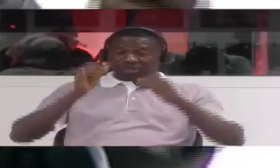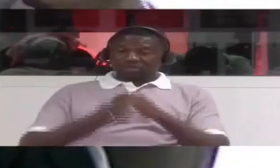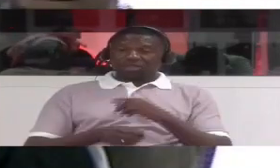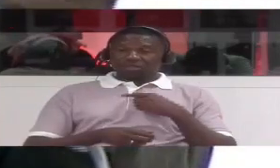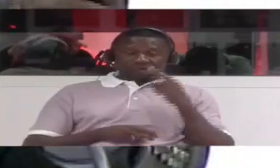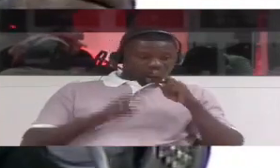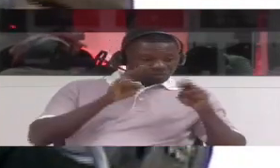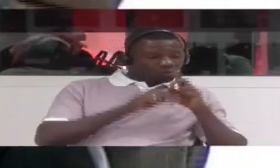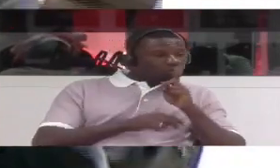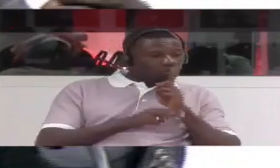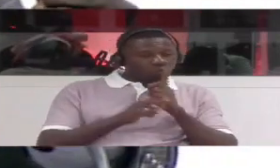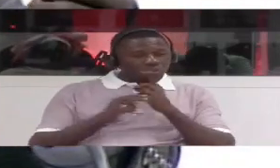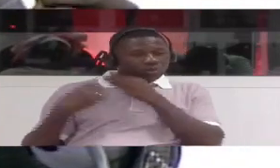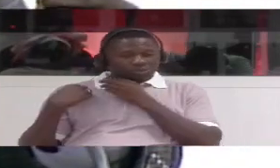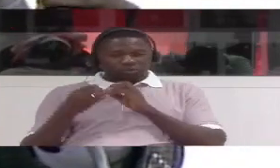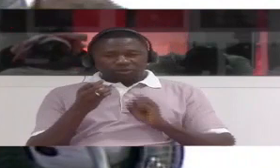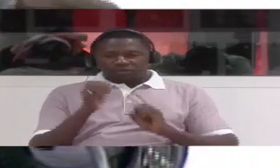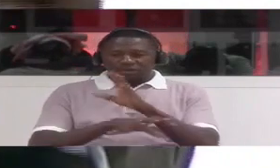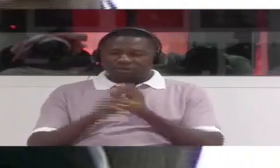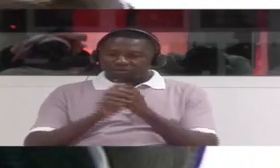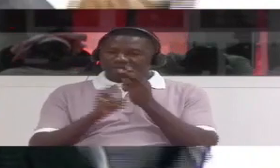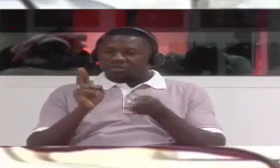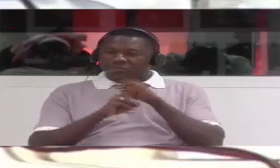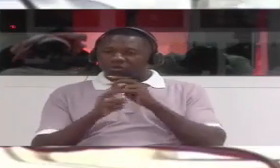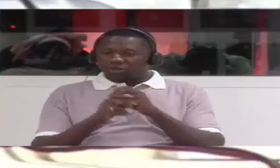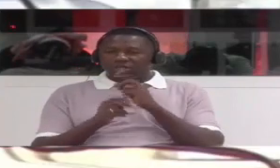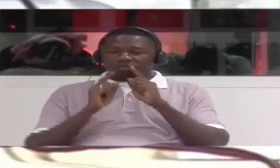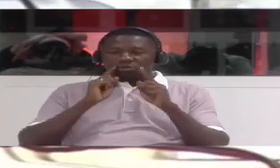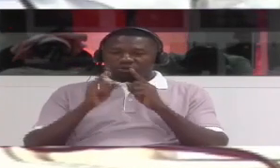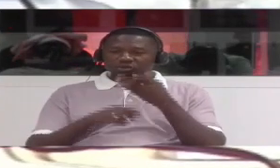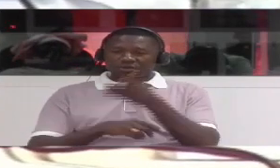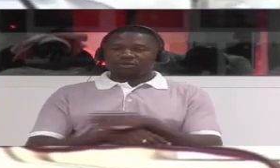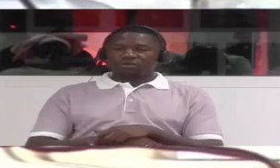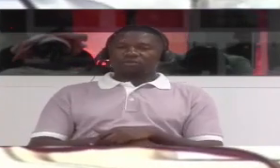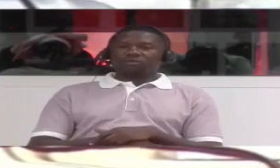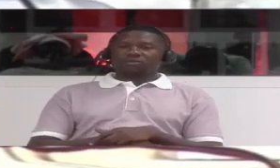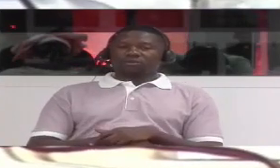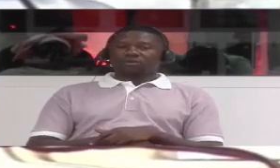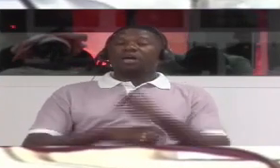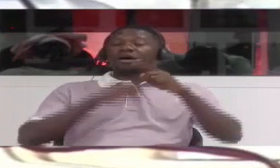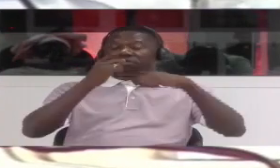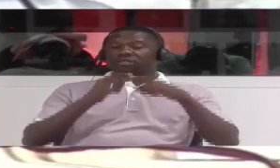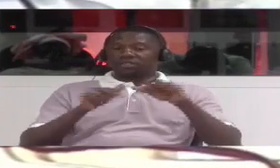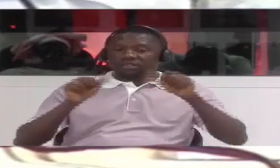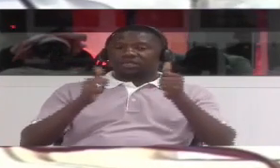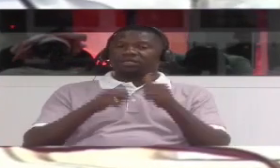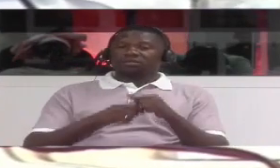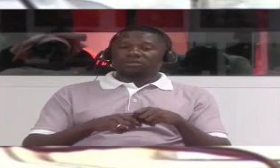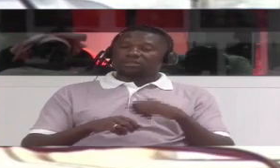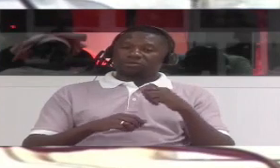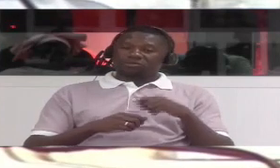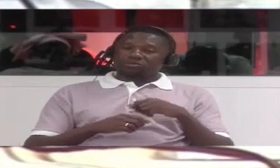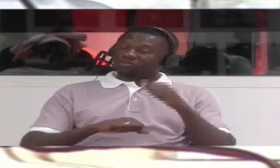ci ci they looked who will give him information ci bes yoyu nak nga commencé di during those time they